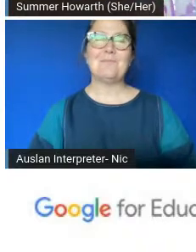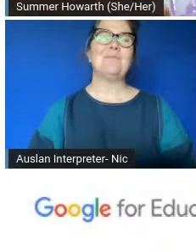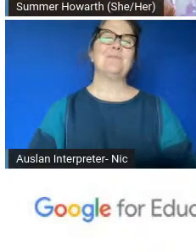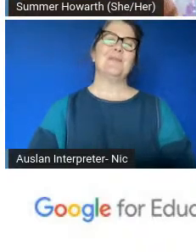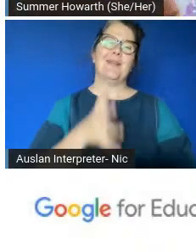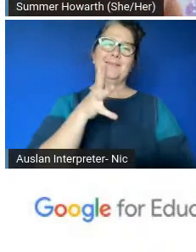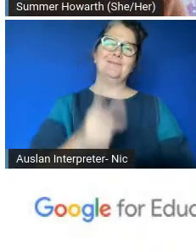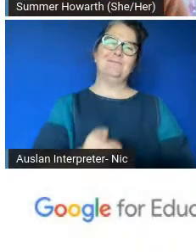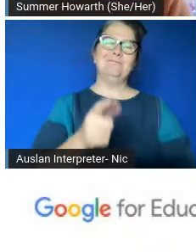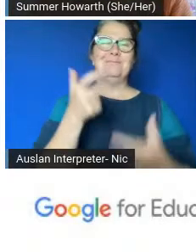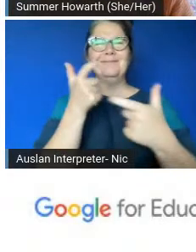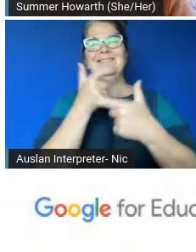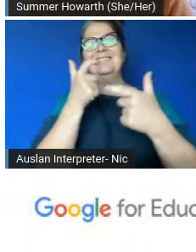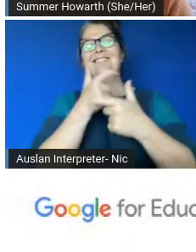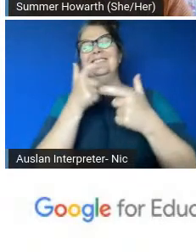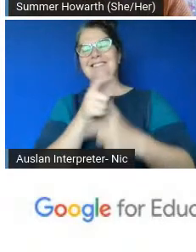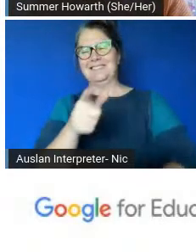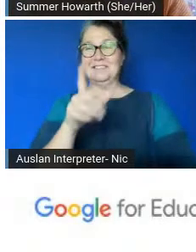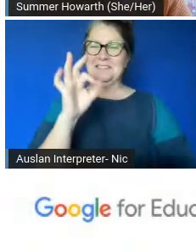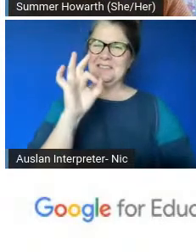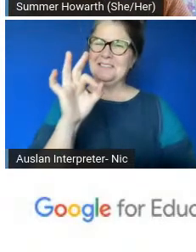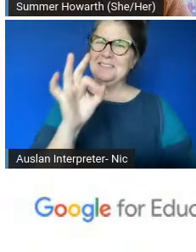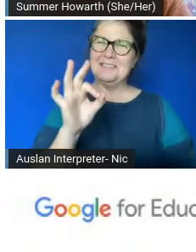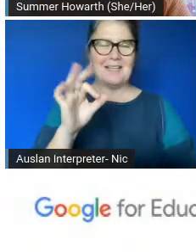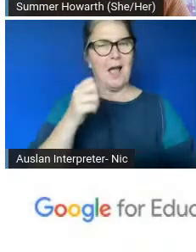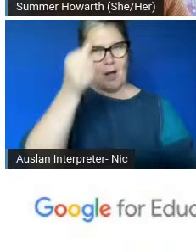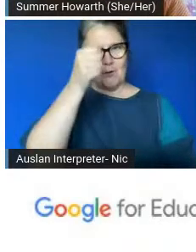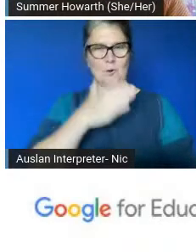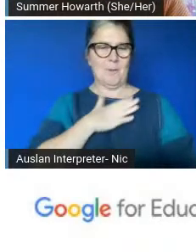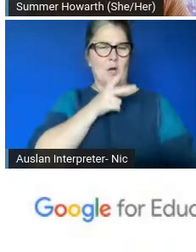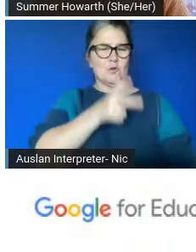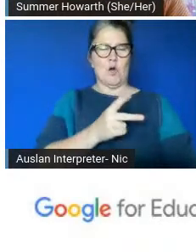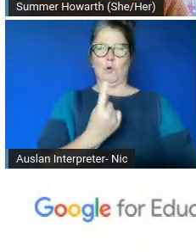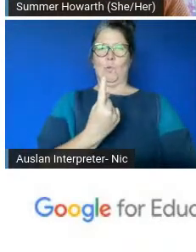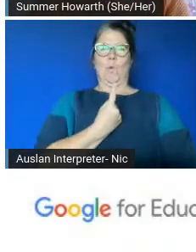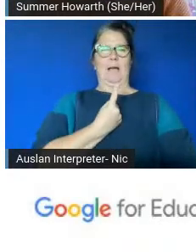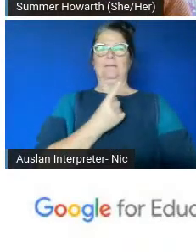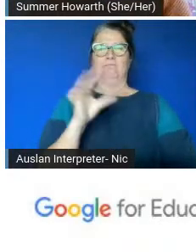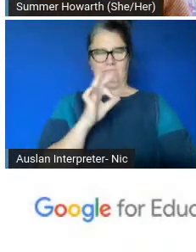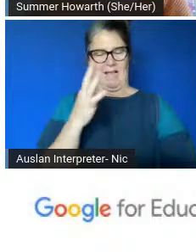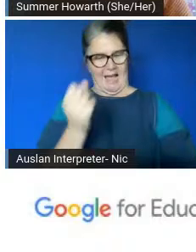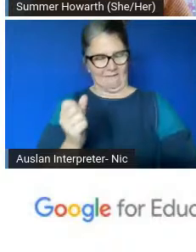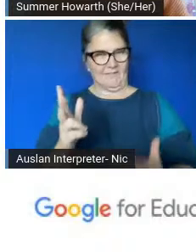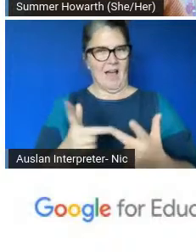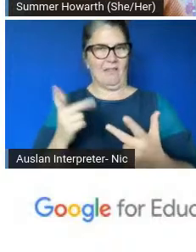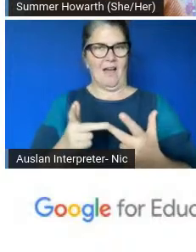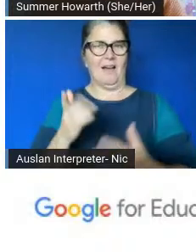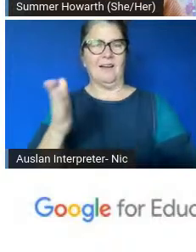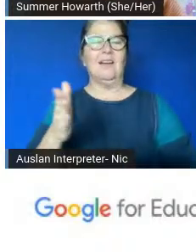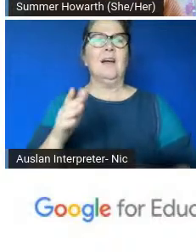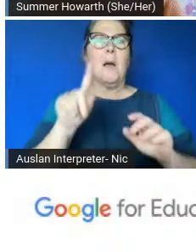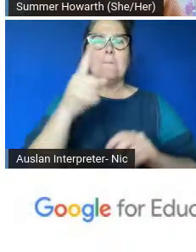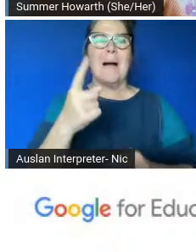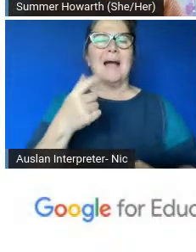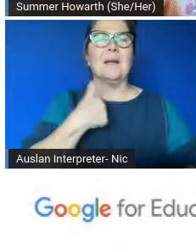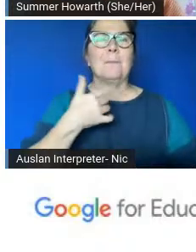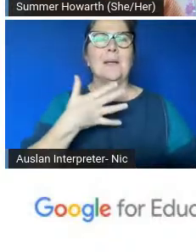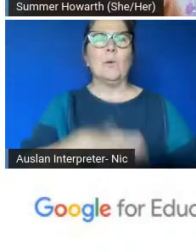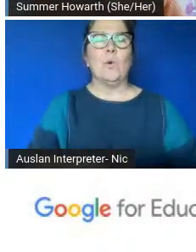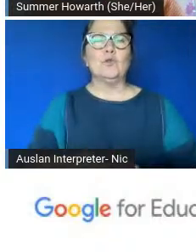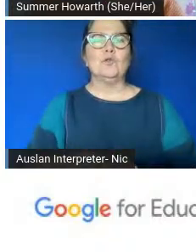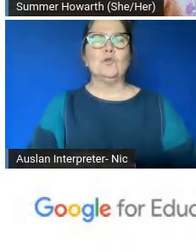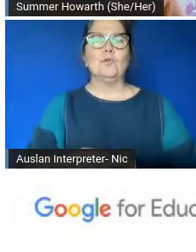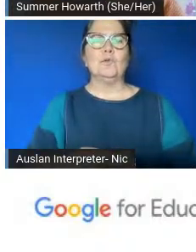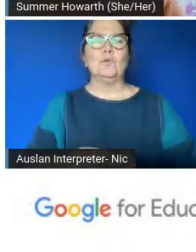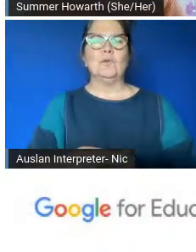Brilliant. Oh, brilliant. See, I knew it would work. Anyway, I do want to just address this small